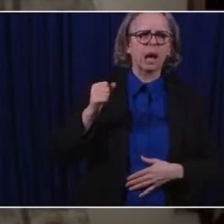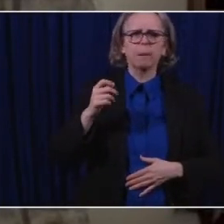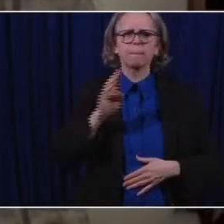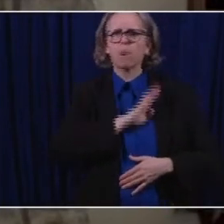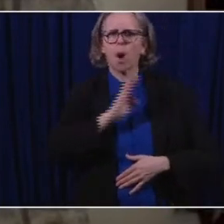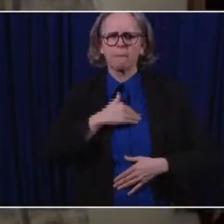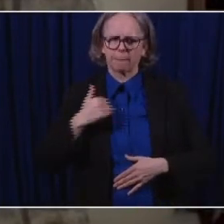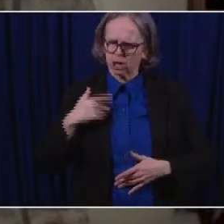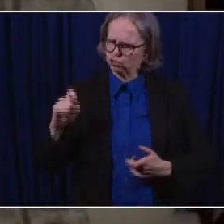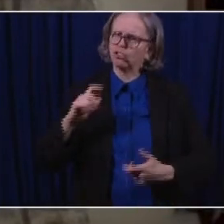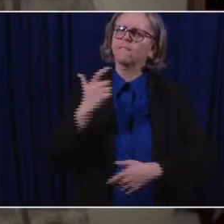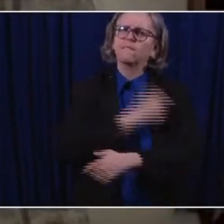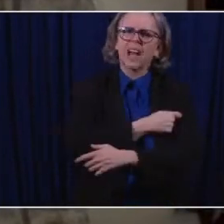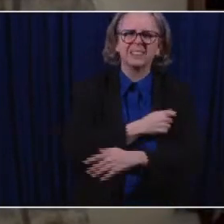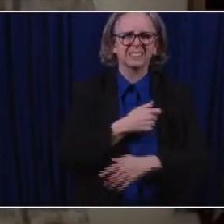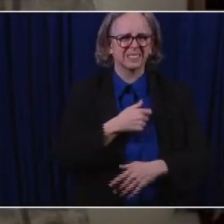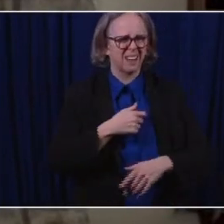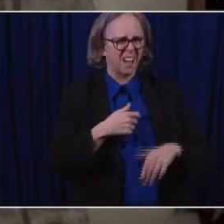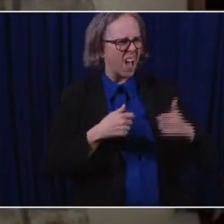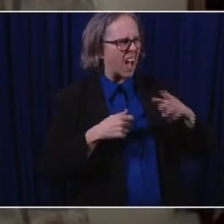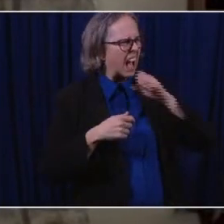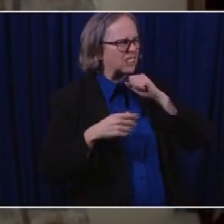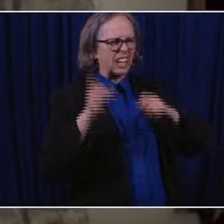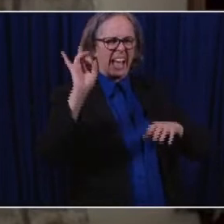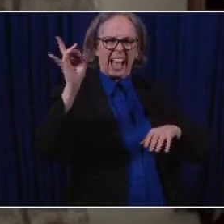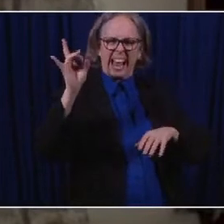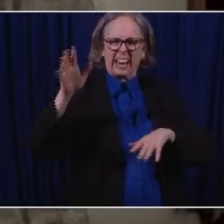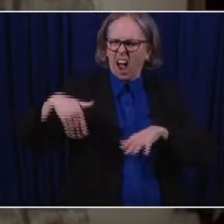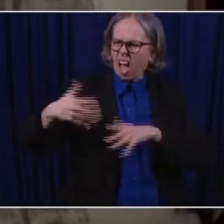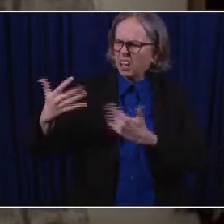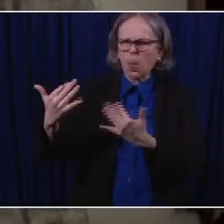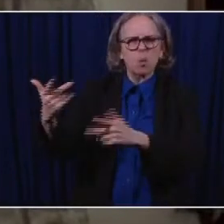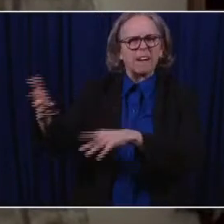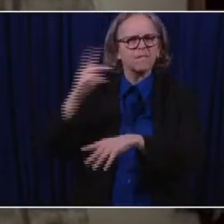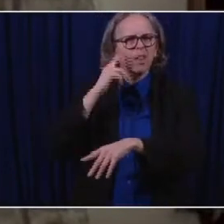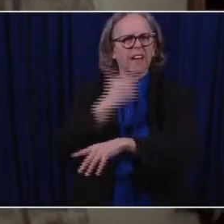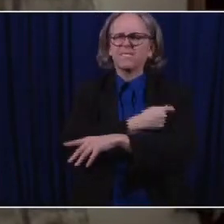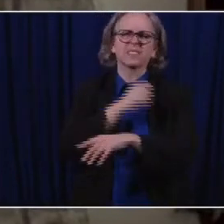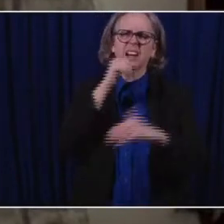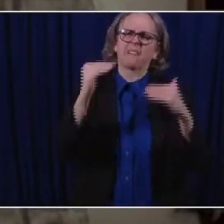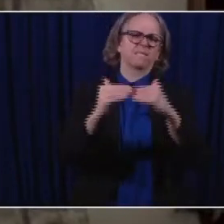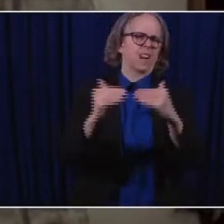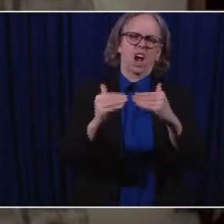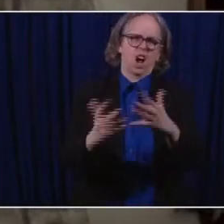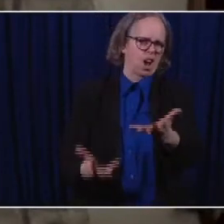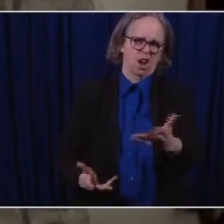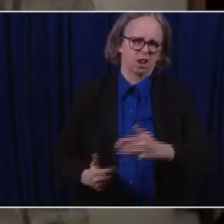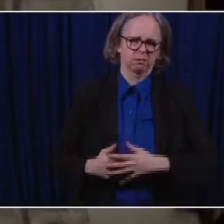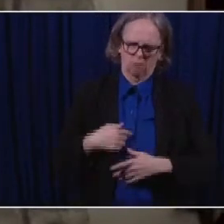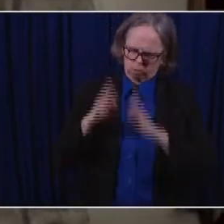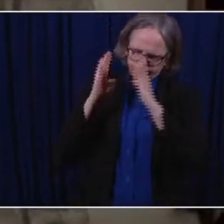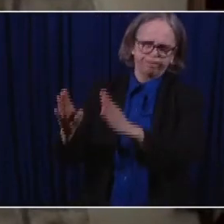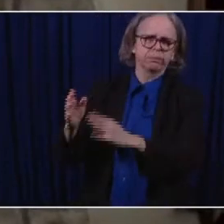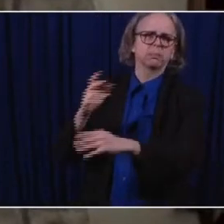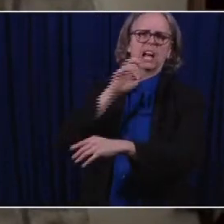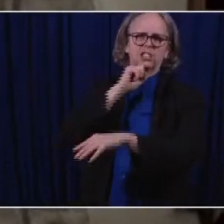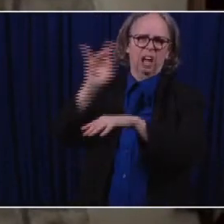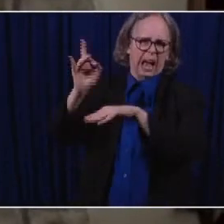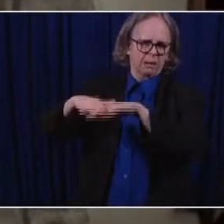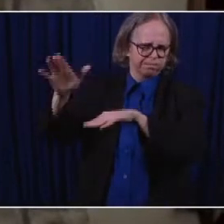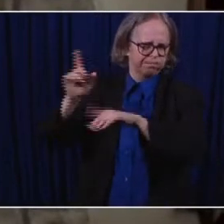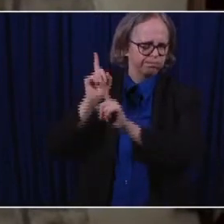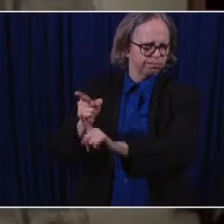because there's not enough vaccine. So these decisions are not made in a vacuum. I mean,